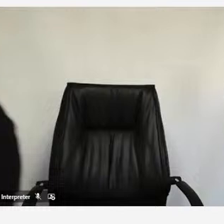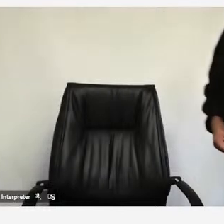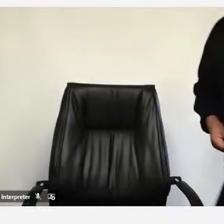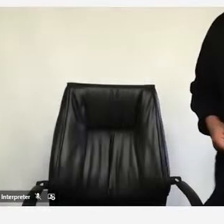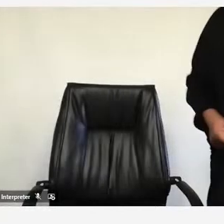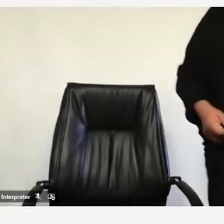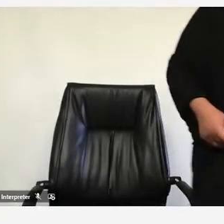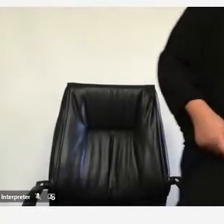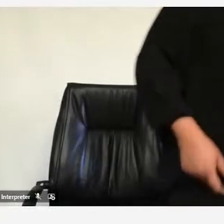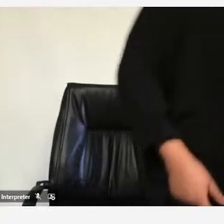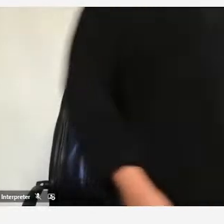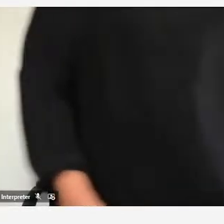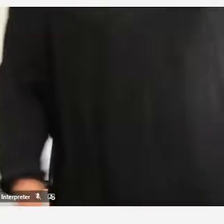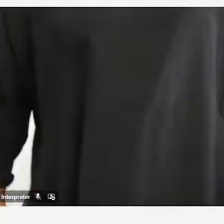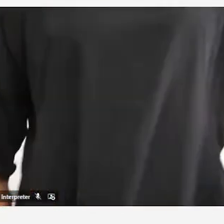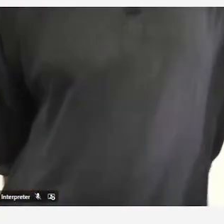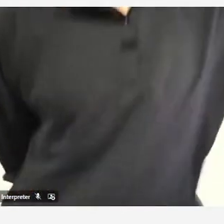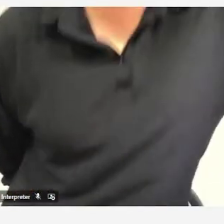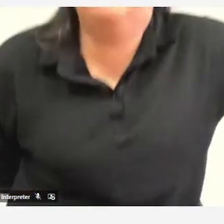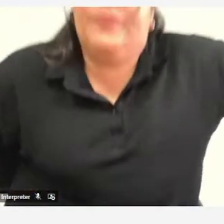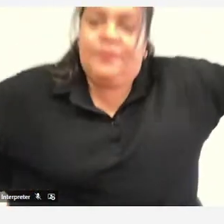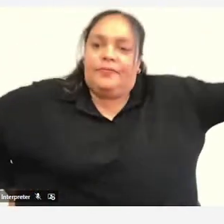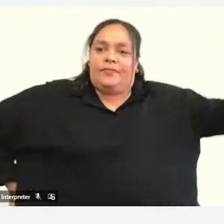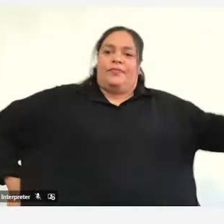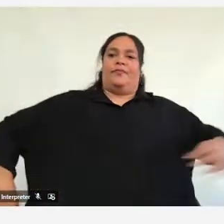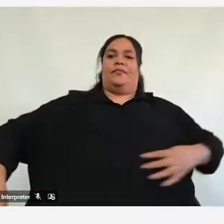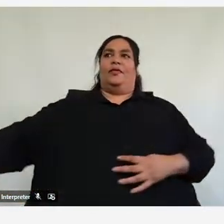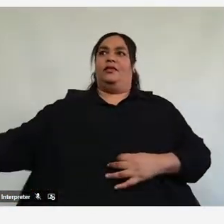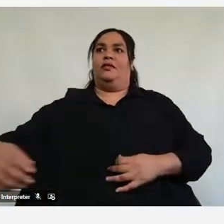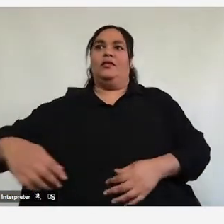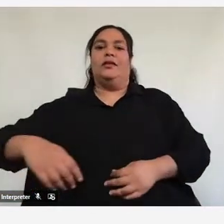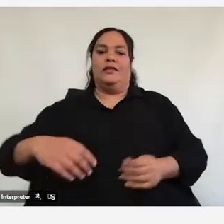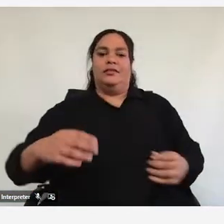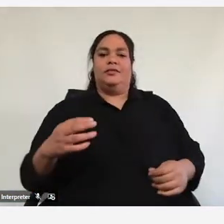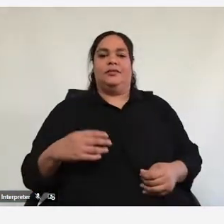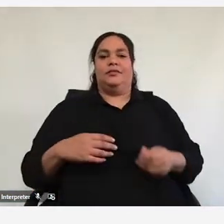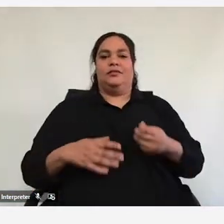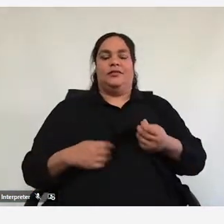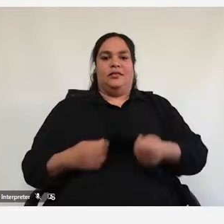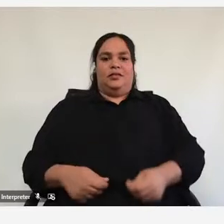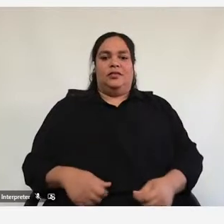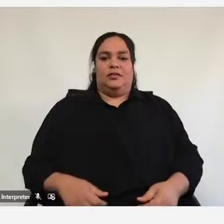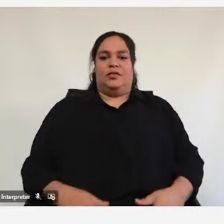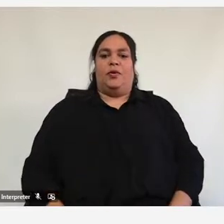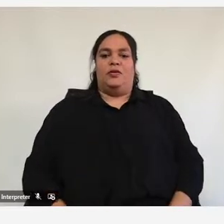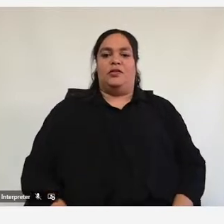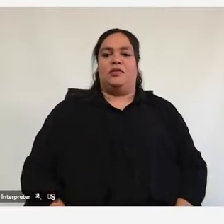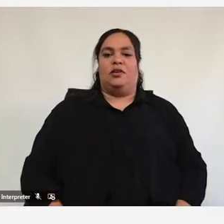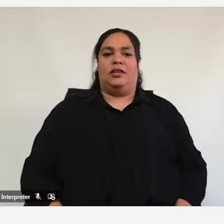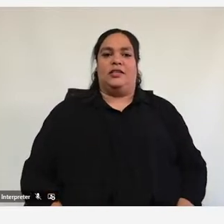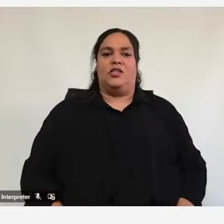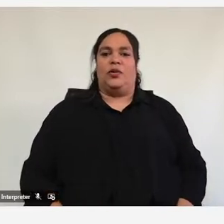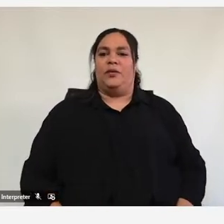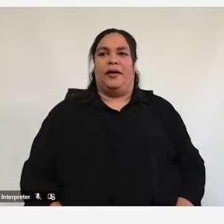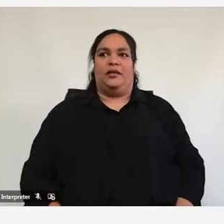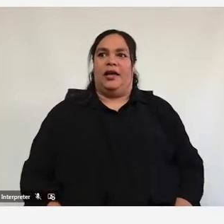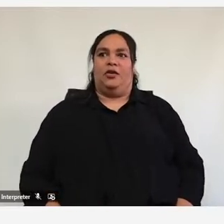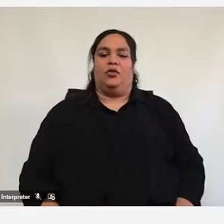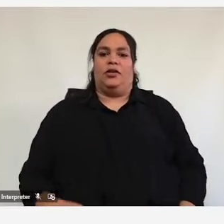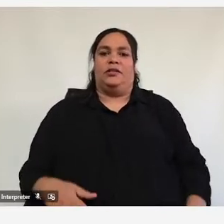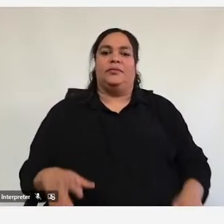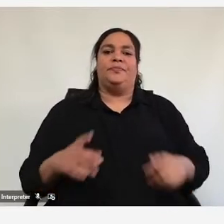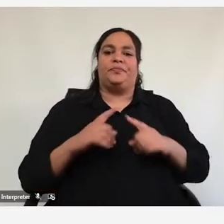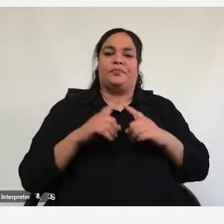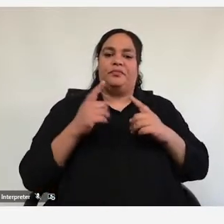class families out of the city while benefiting the elite. Order. The latest